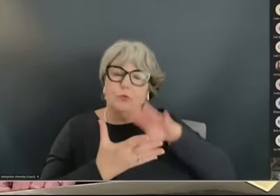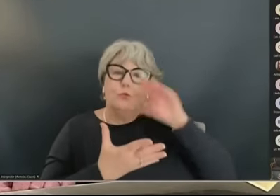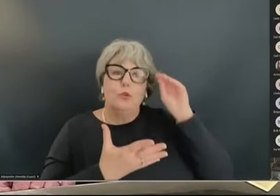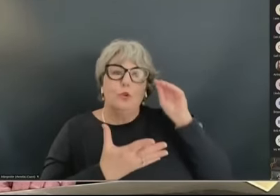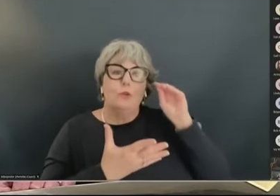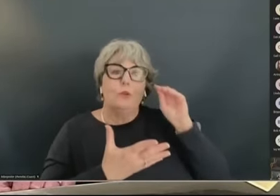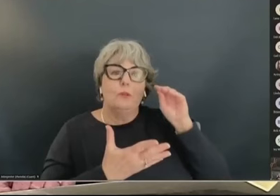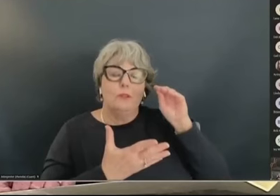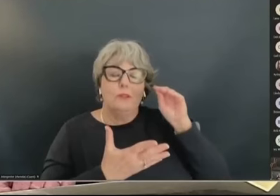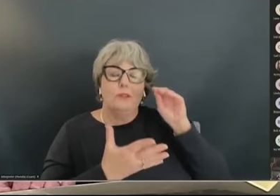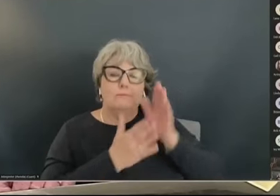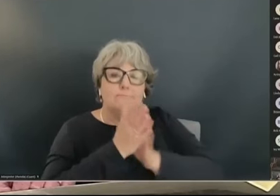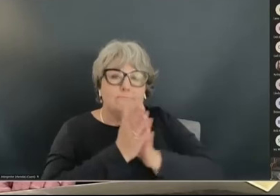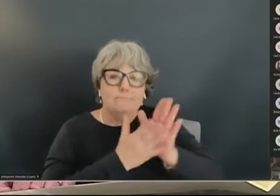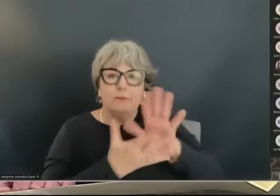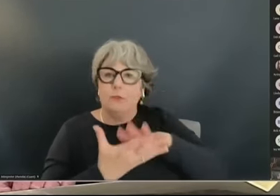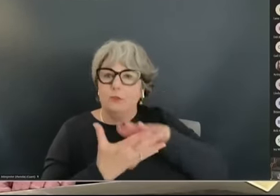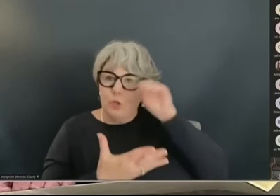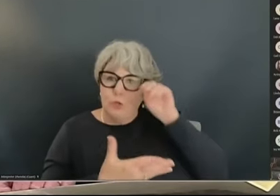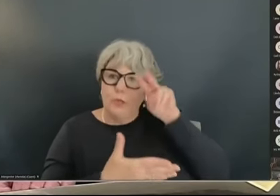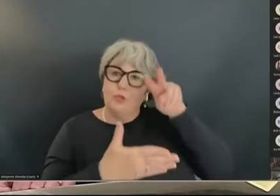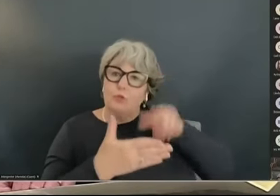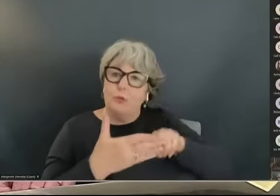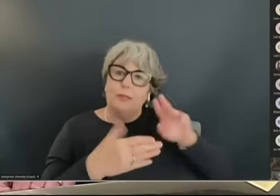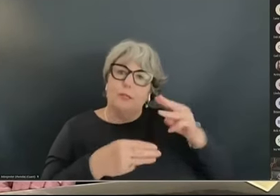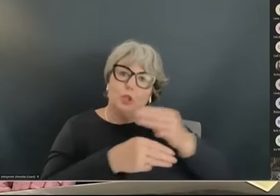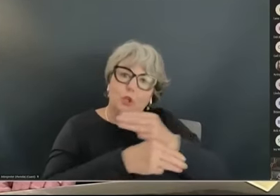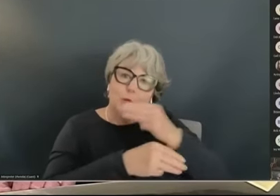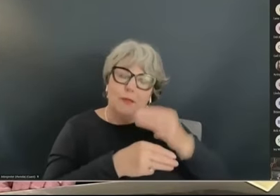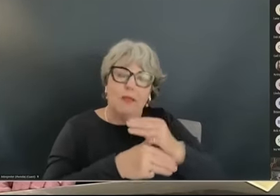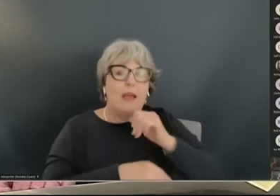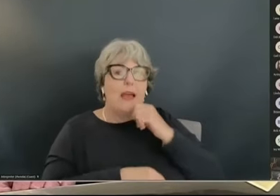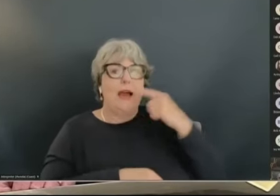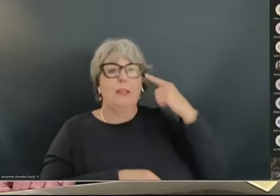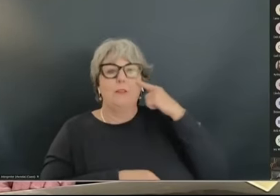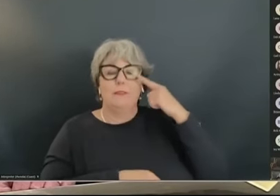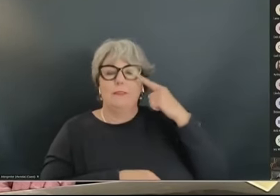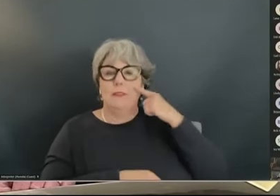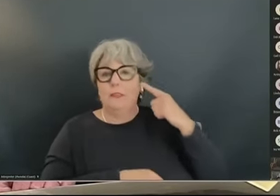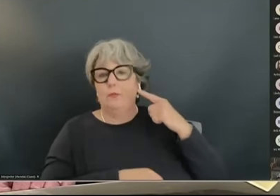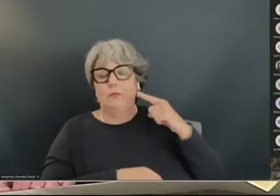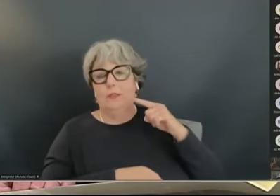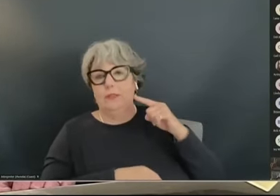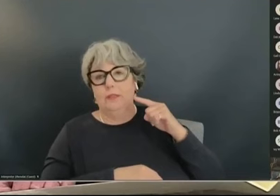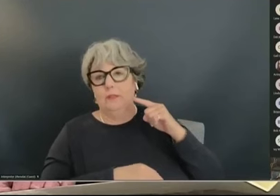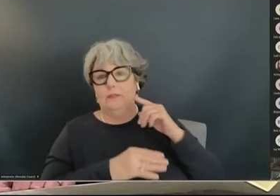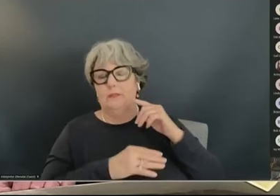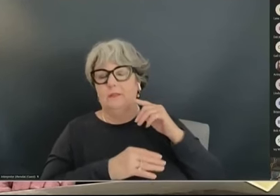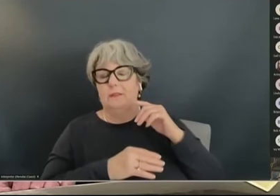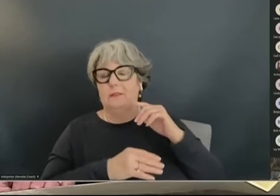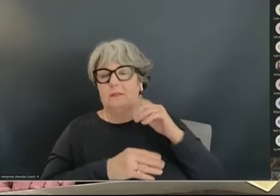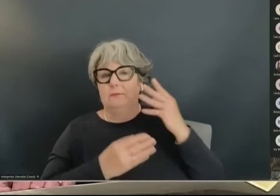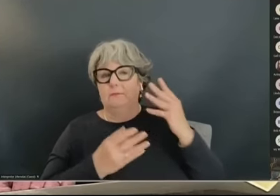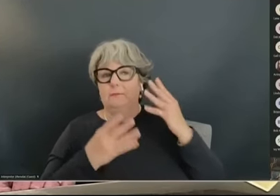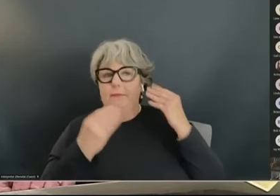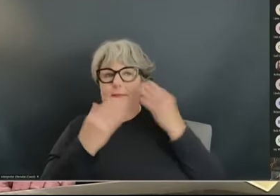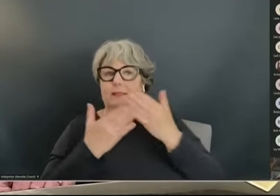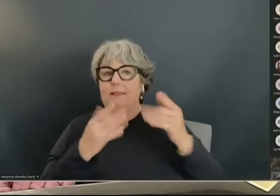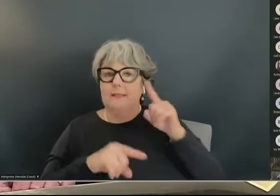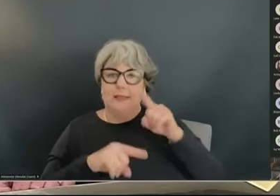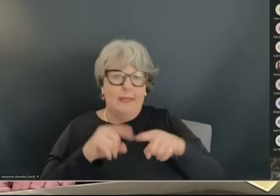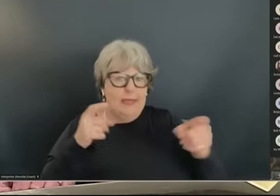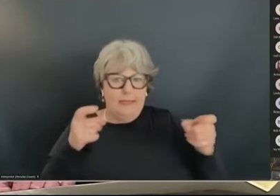learn, and to read, and do their math. I don't think we need to clog their minds with things that they can't handle.